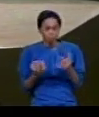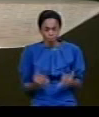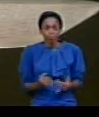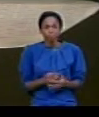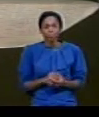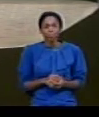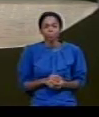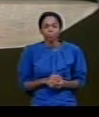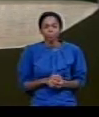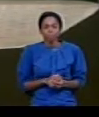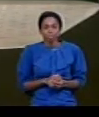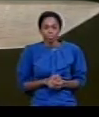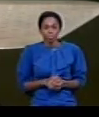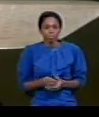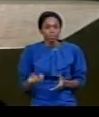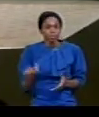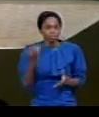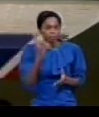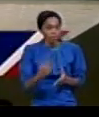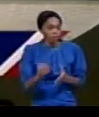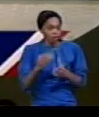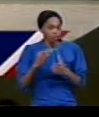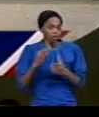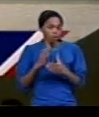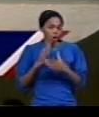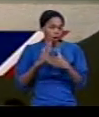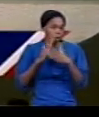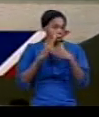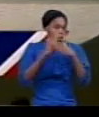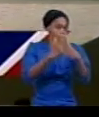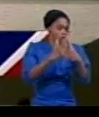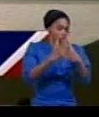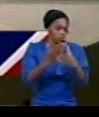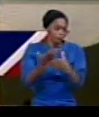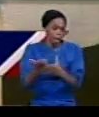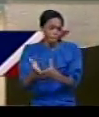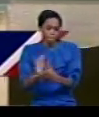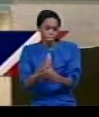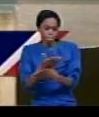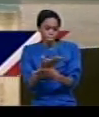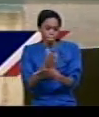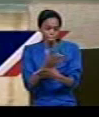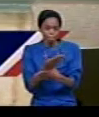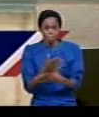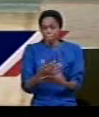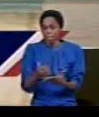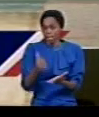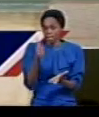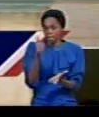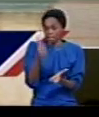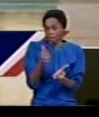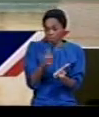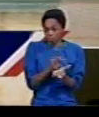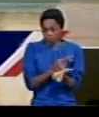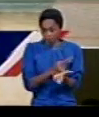there is the gulf between self-righteousness and true